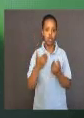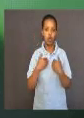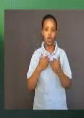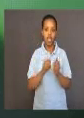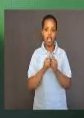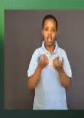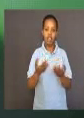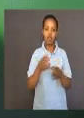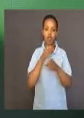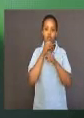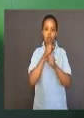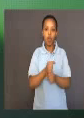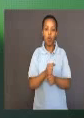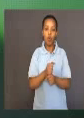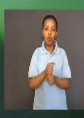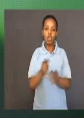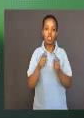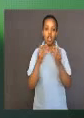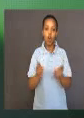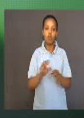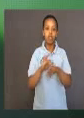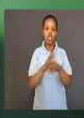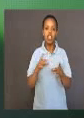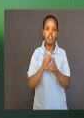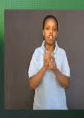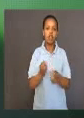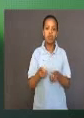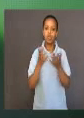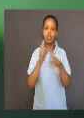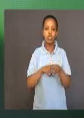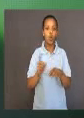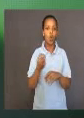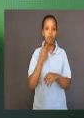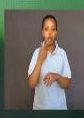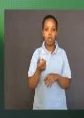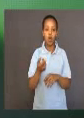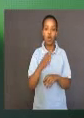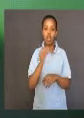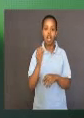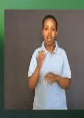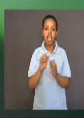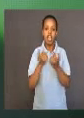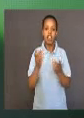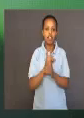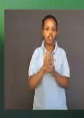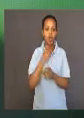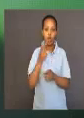how old the earth is and how it was formed.